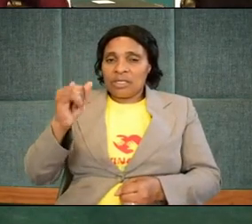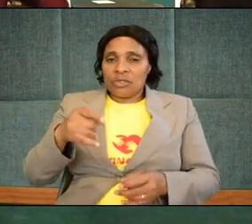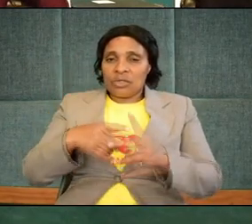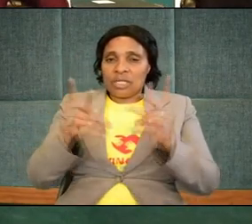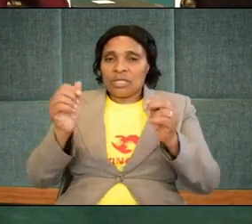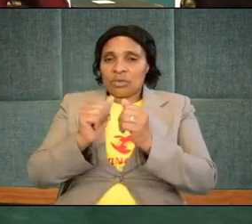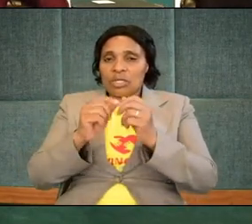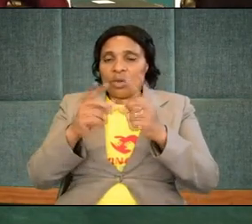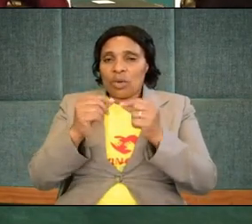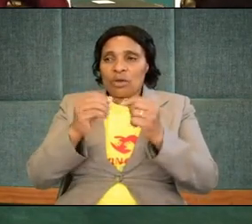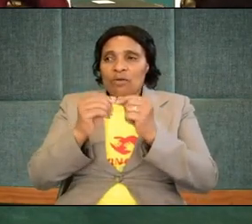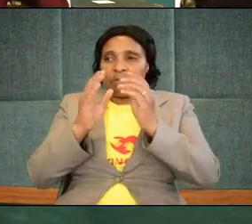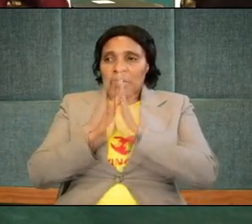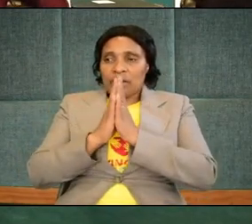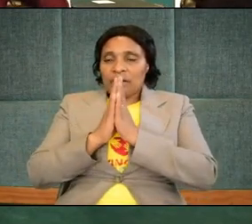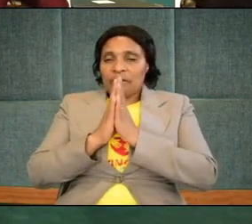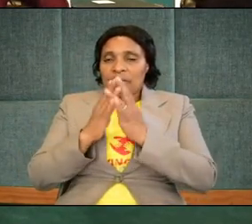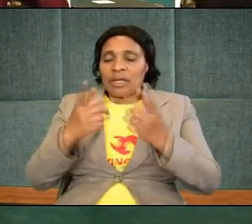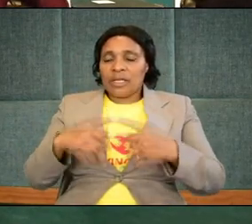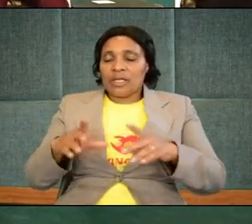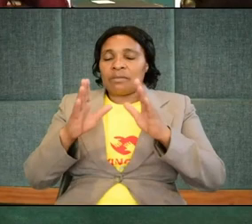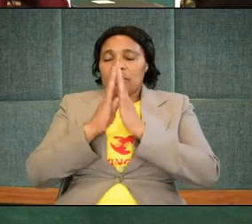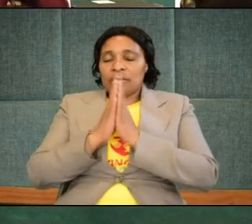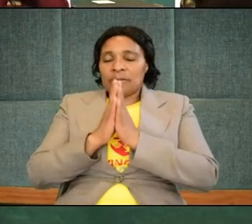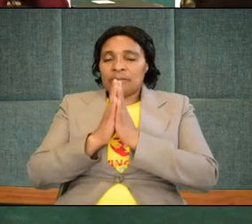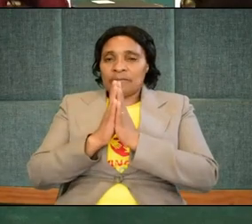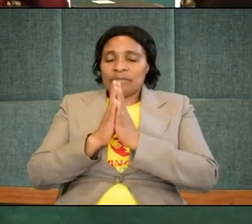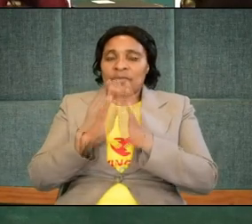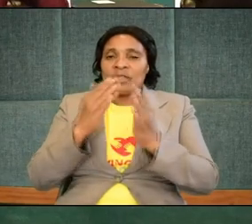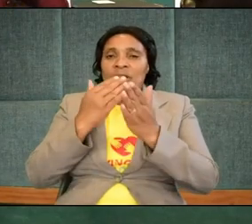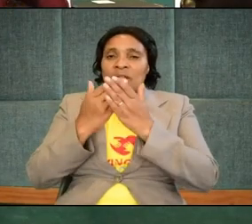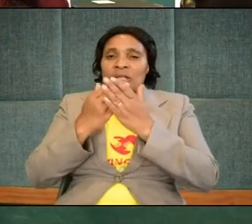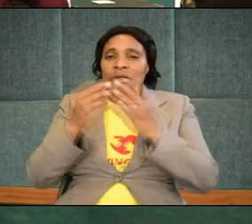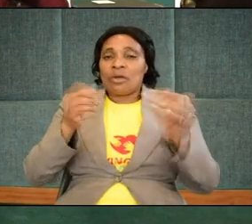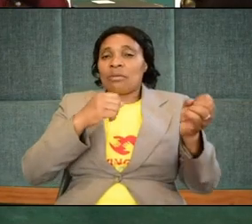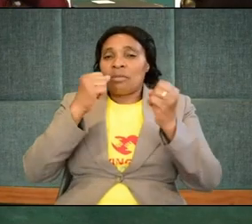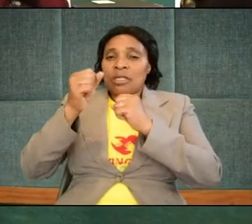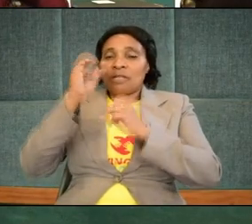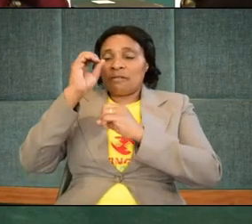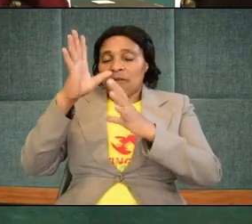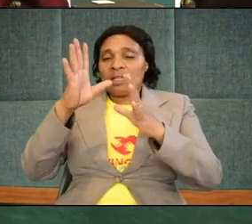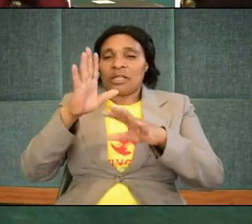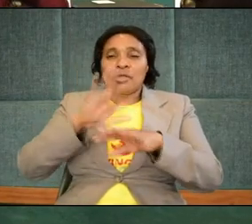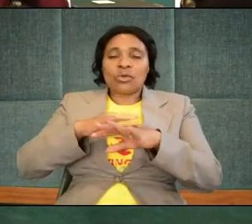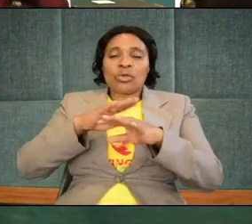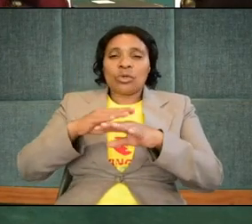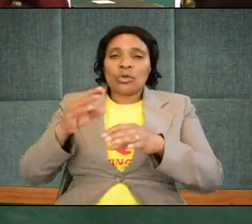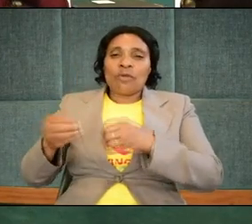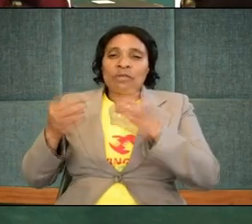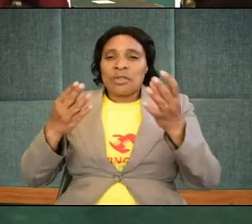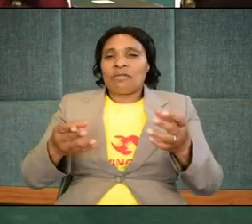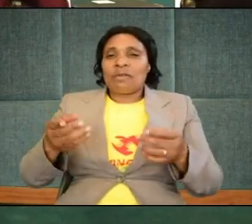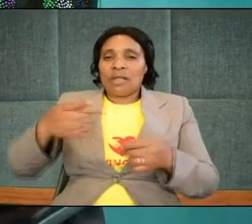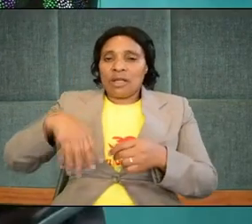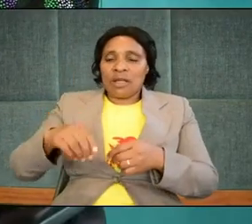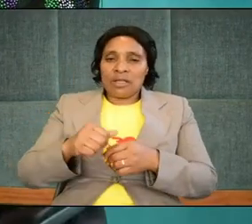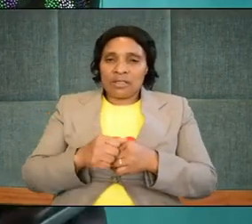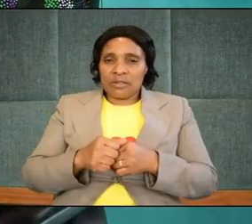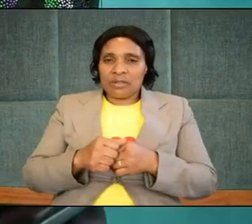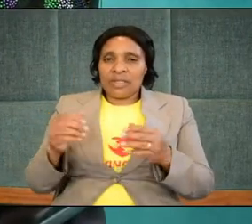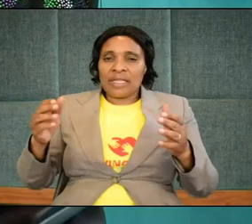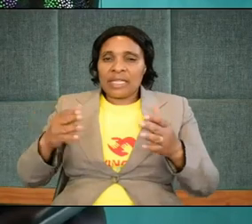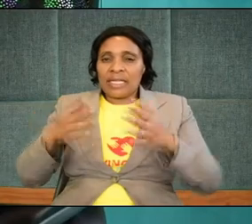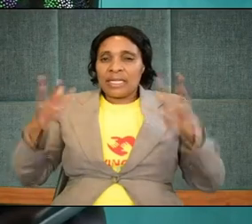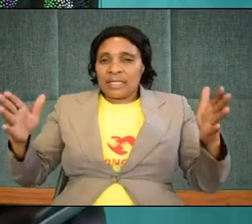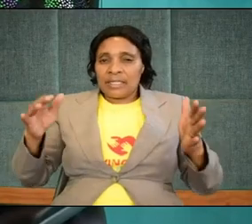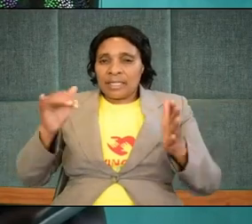prayer. So let's pray. We thank you, mighty Father, for the goodness that you have bestowed upon us and the